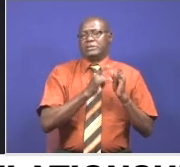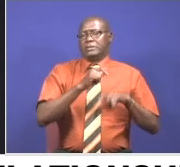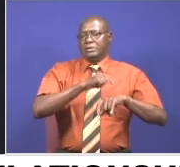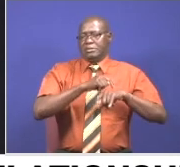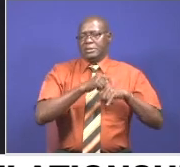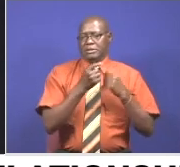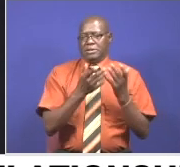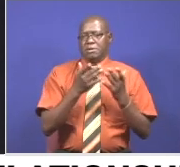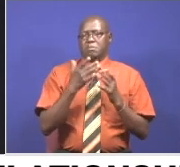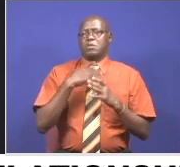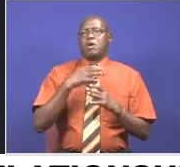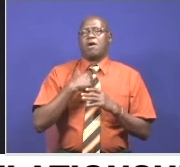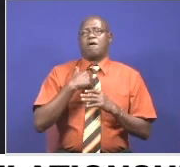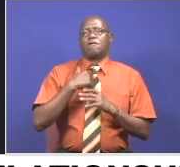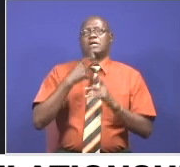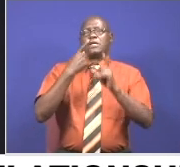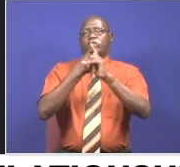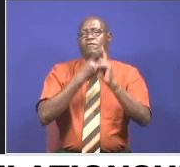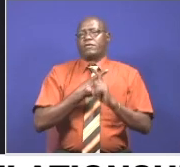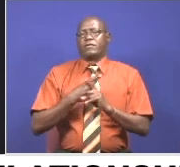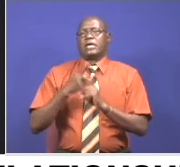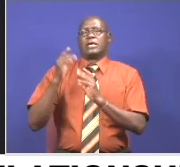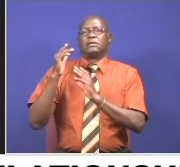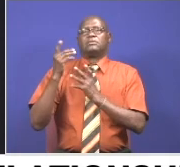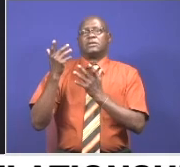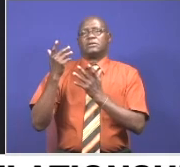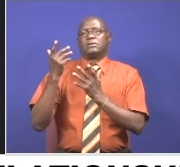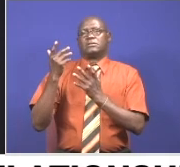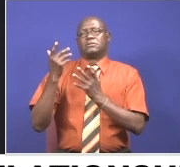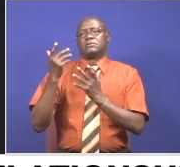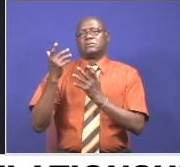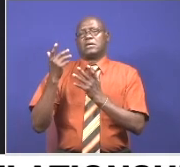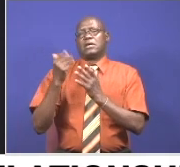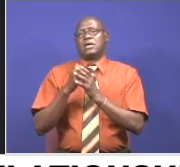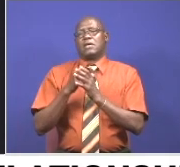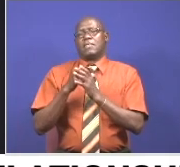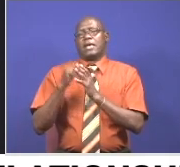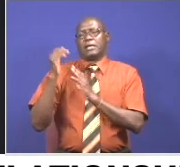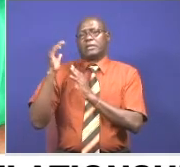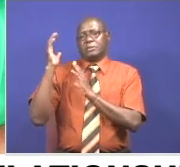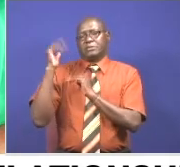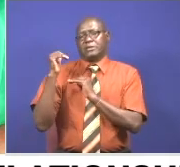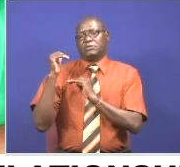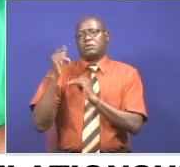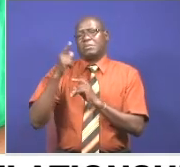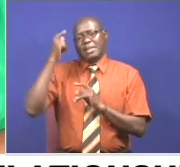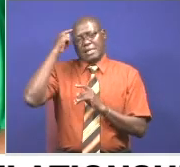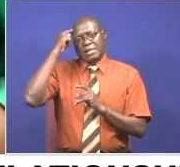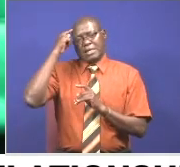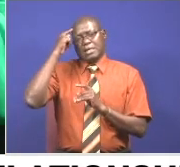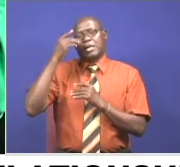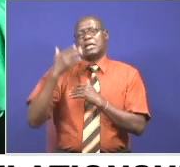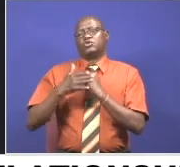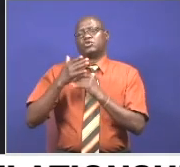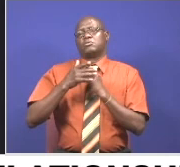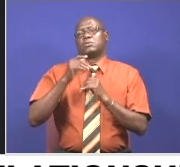different expectations. There are people who believe that the relationship should be driven by money. But help us understand, at